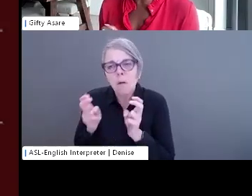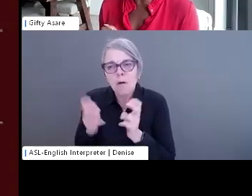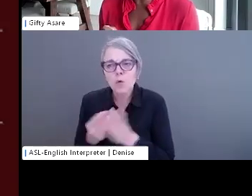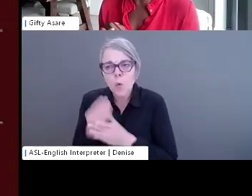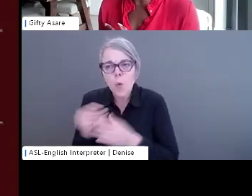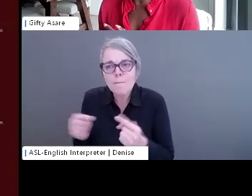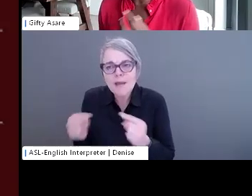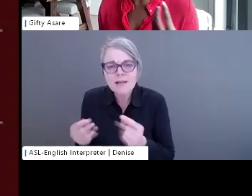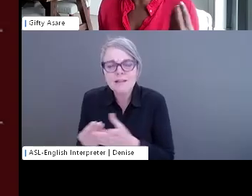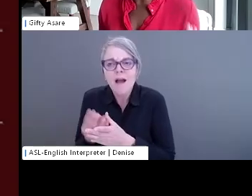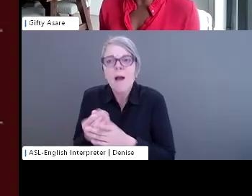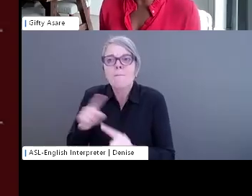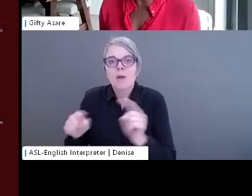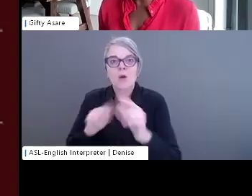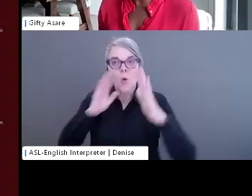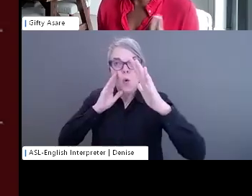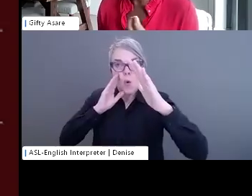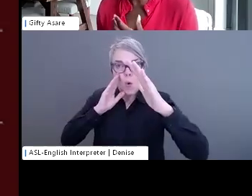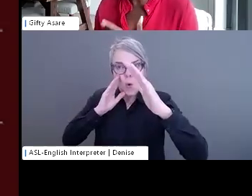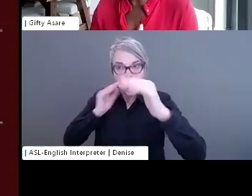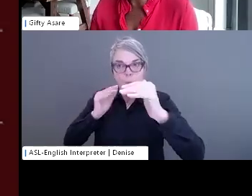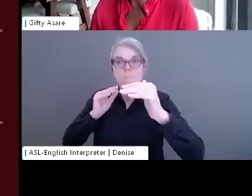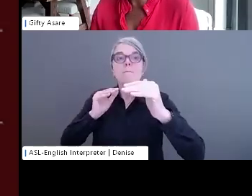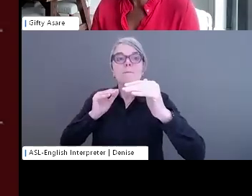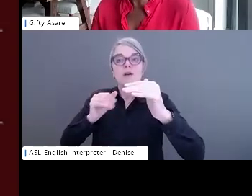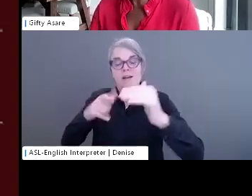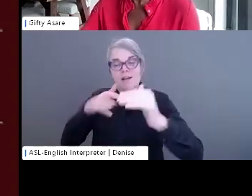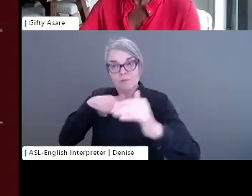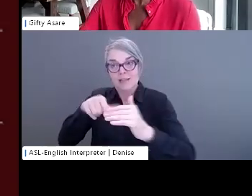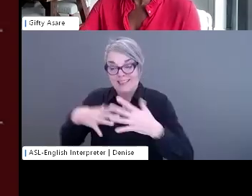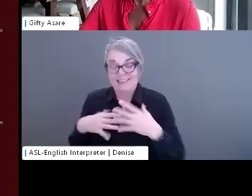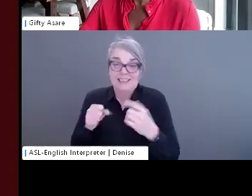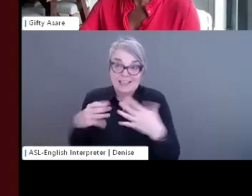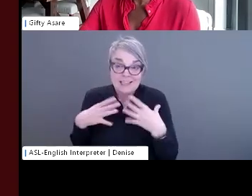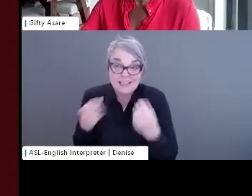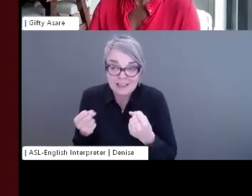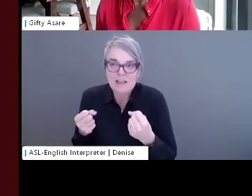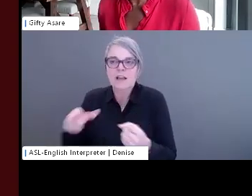score about how healing can be effortful yet rewarding.